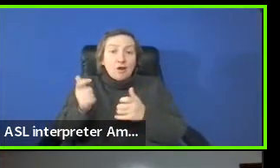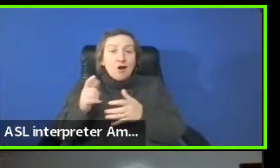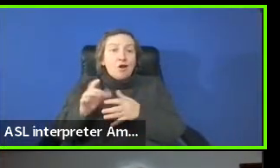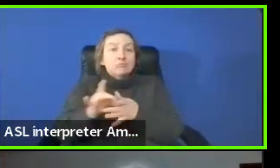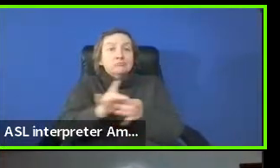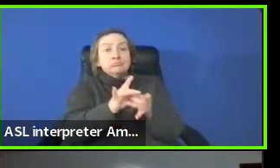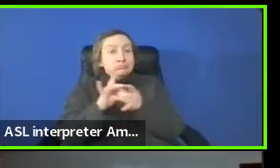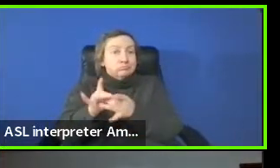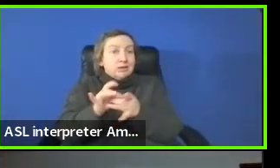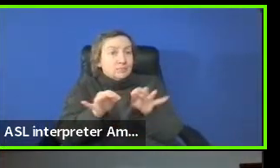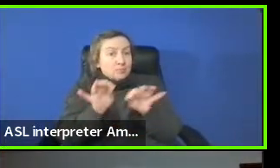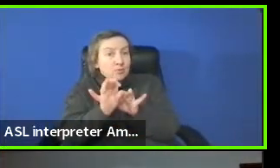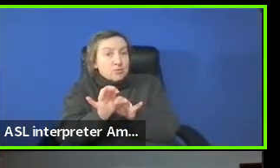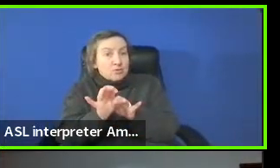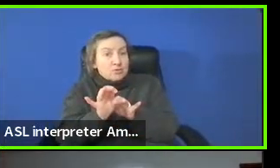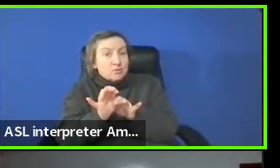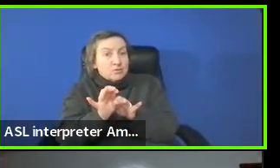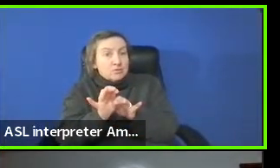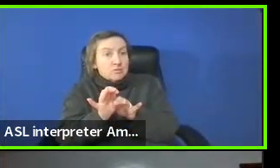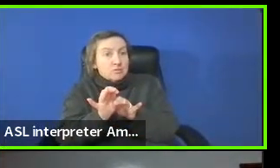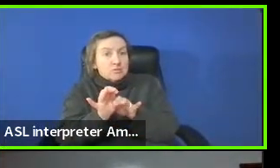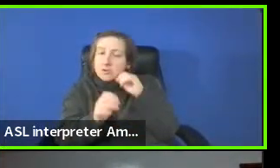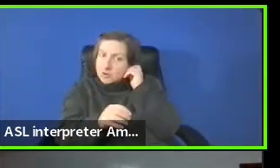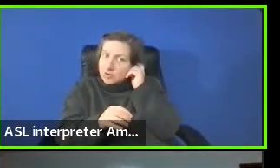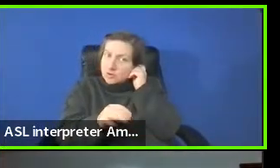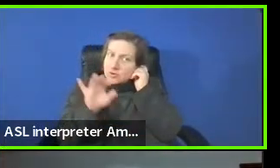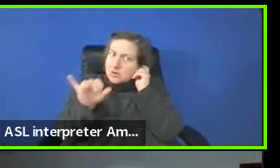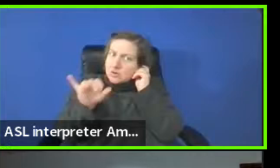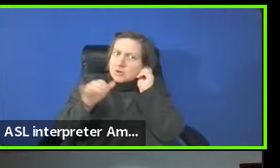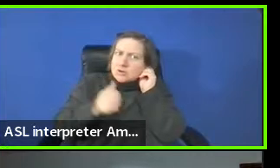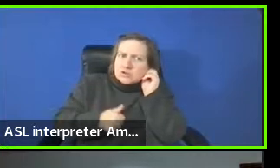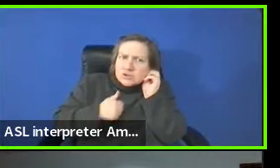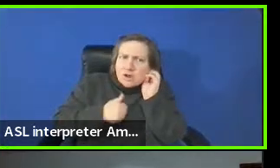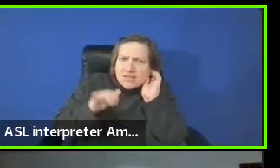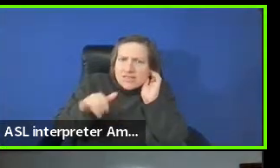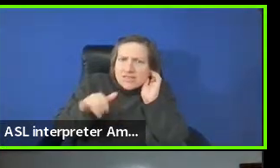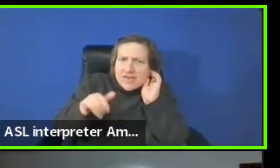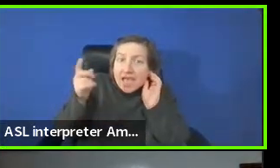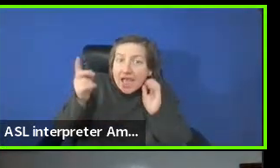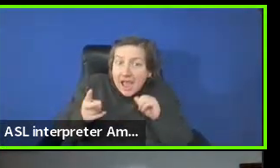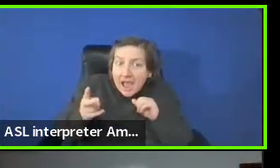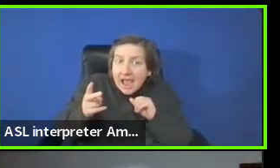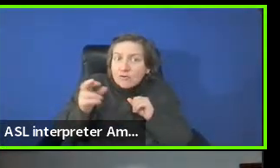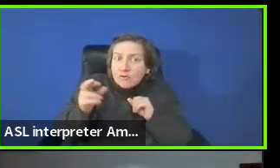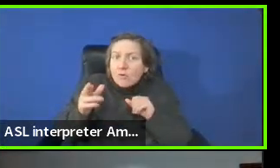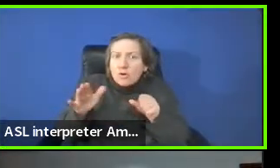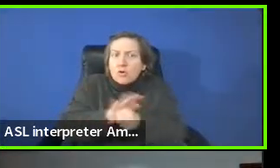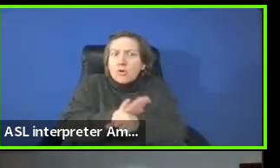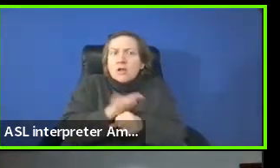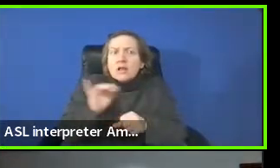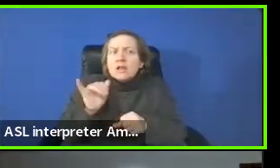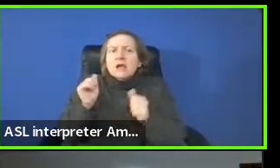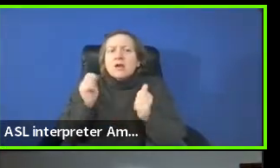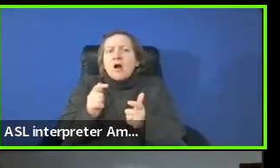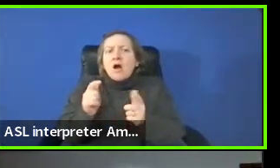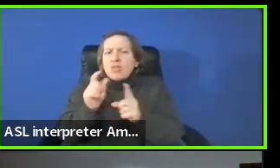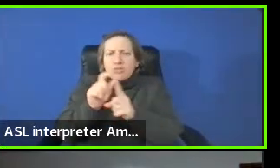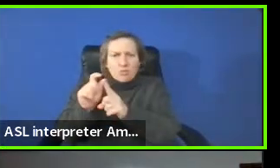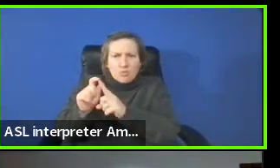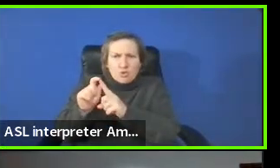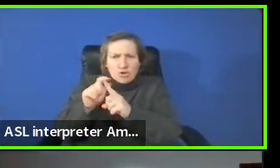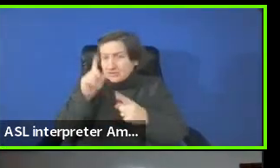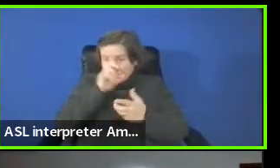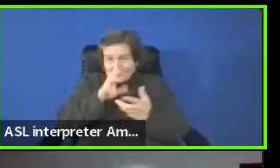it to connect. Sorry. And would provide the traffic flow. Sorry, the half and all of the nomenclature is really